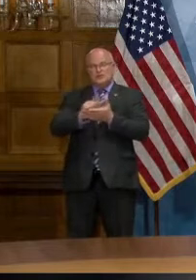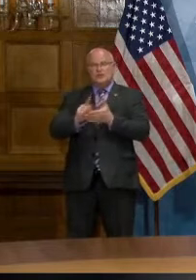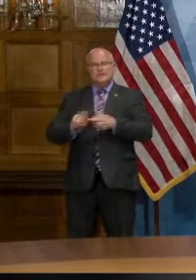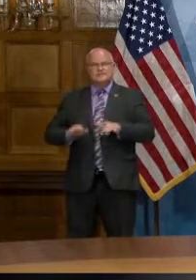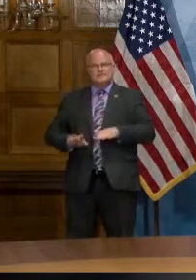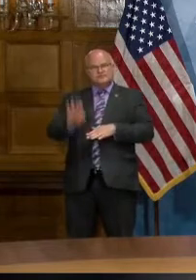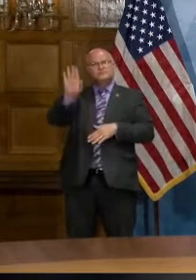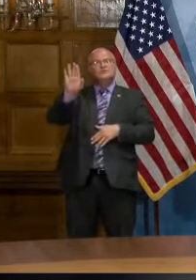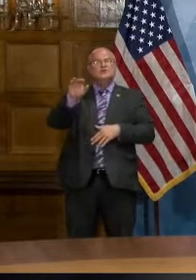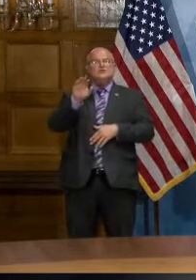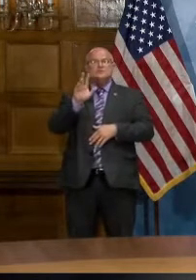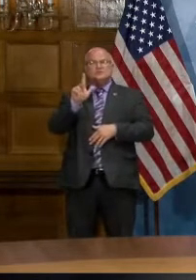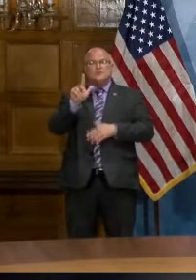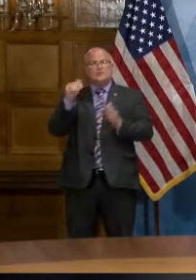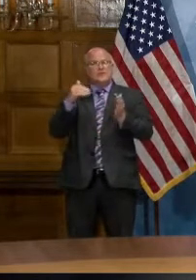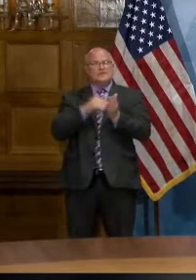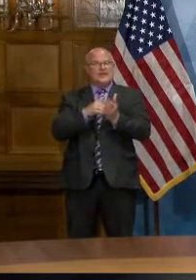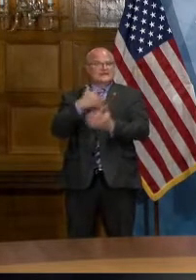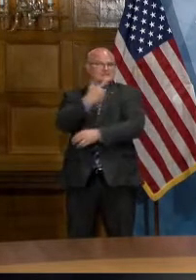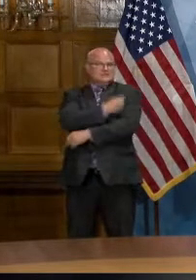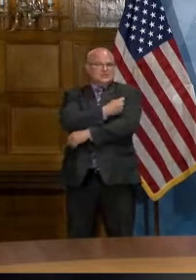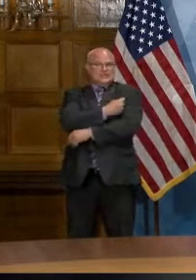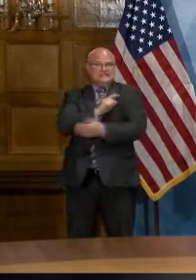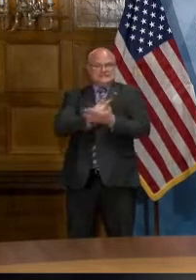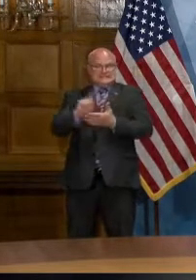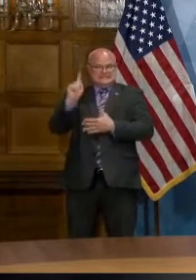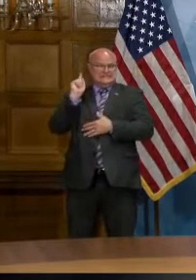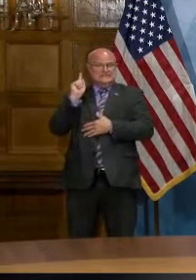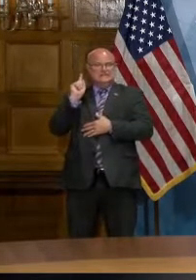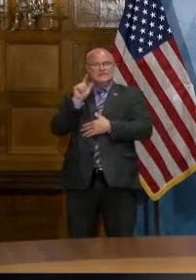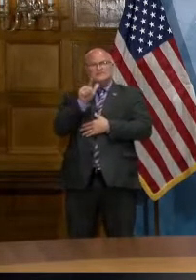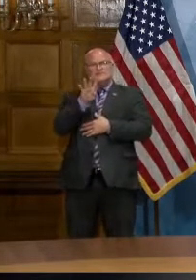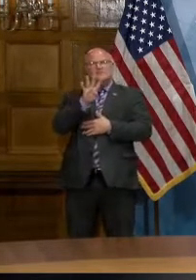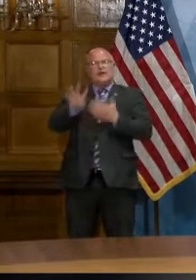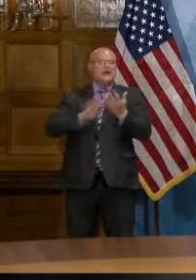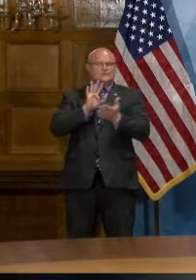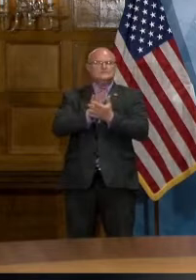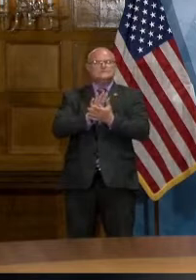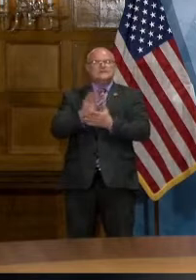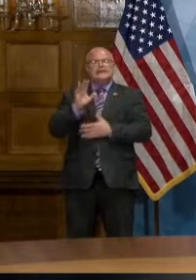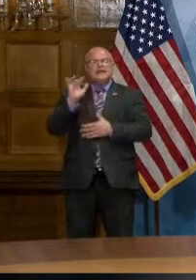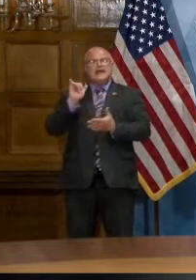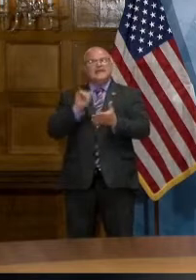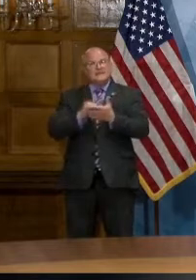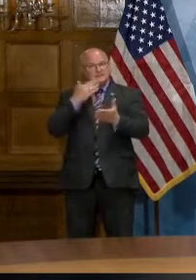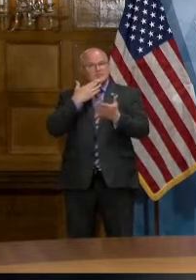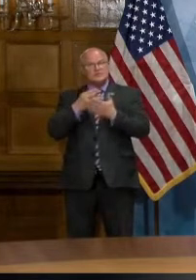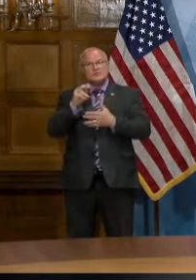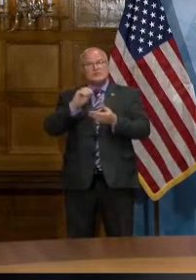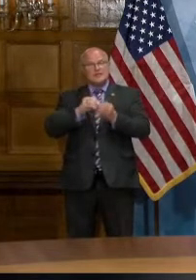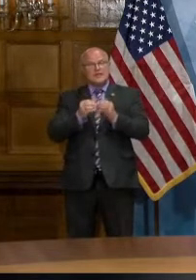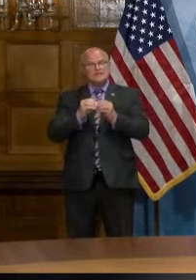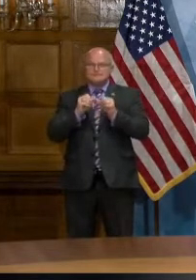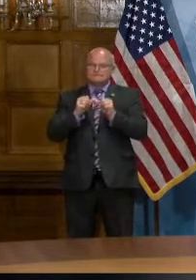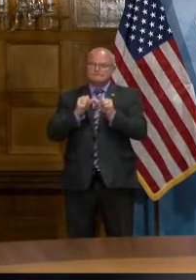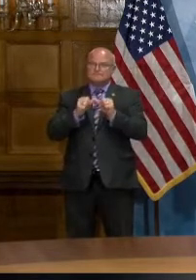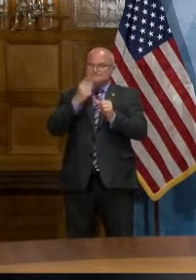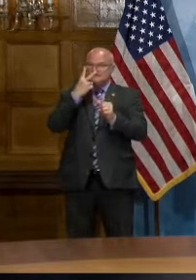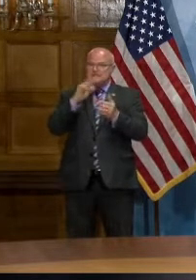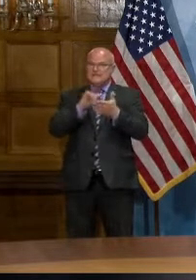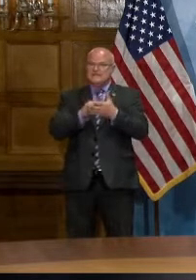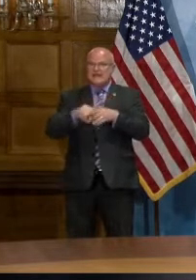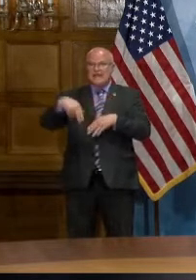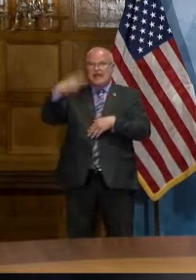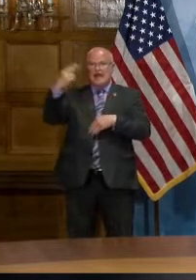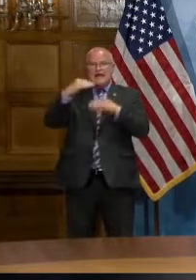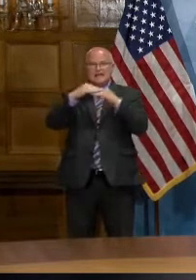had 23,000 doses given out in the last 24 hours, which is a good number. We want to continue to see that at a